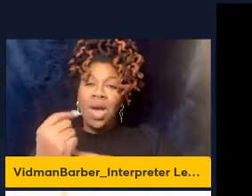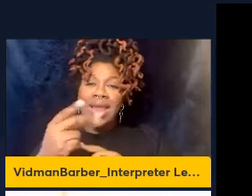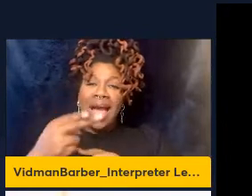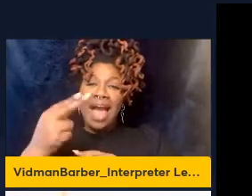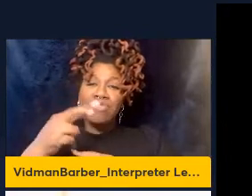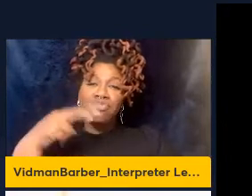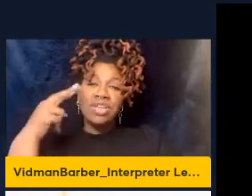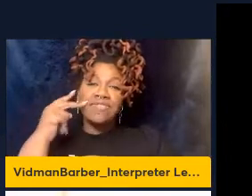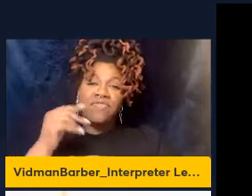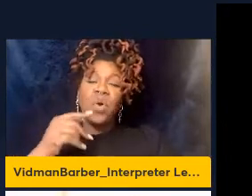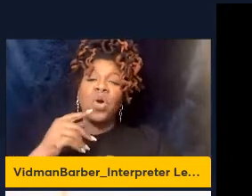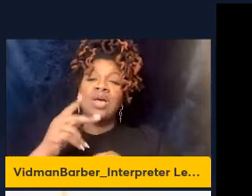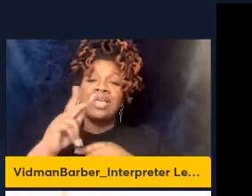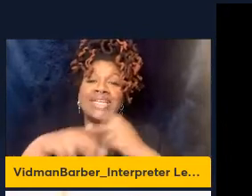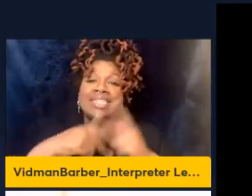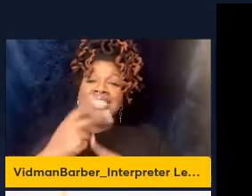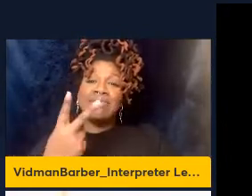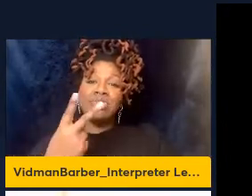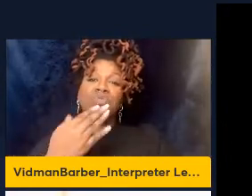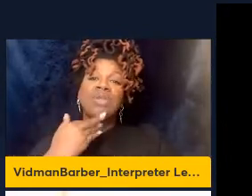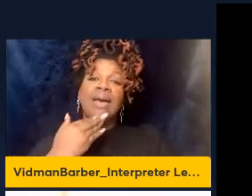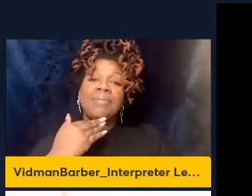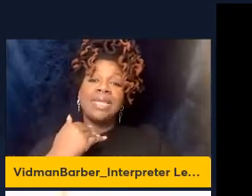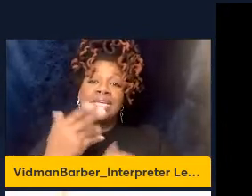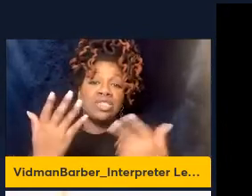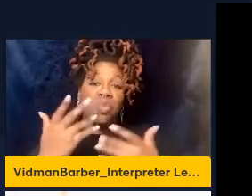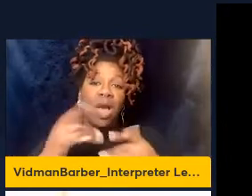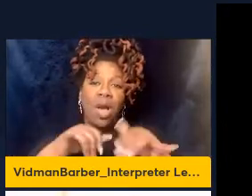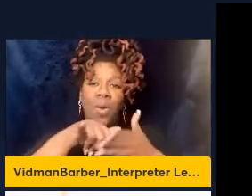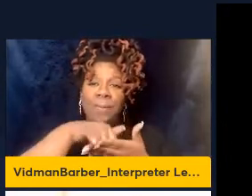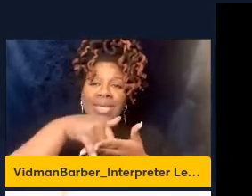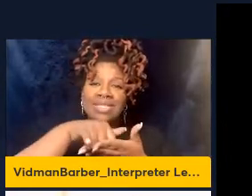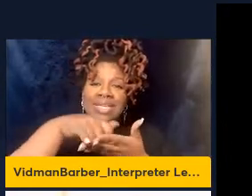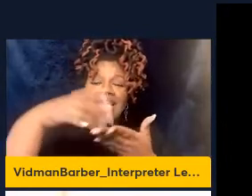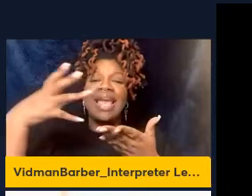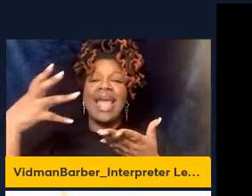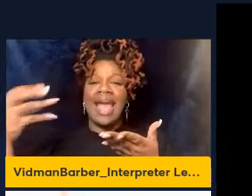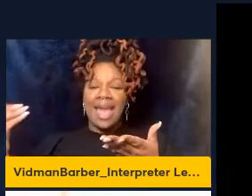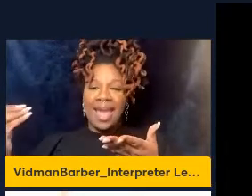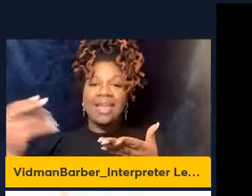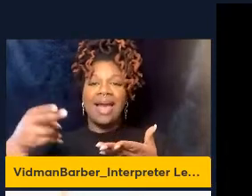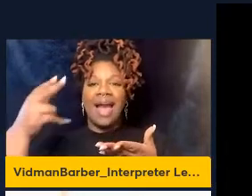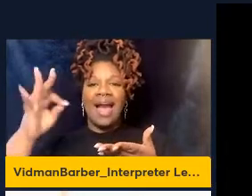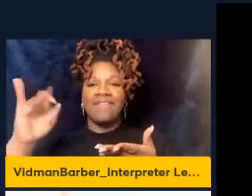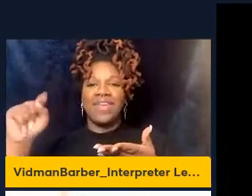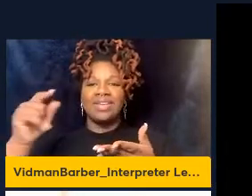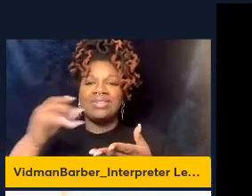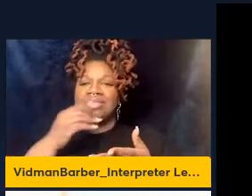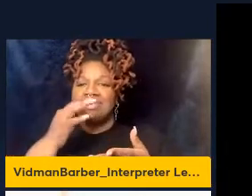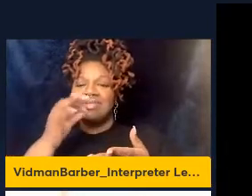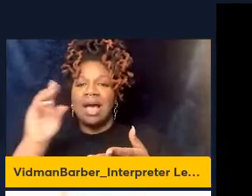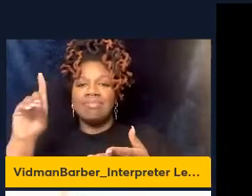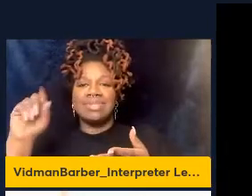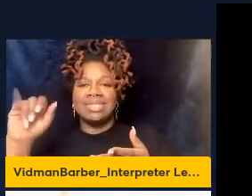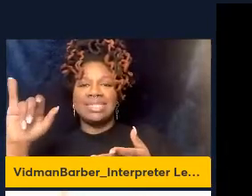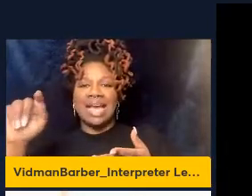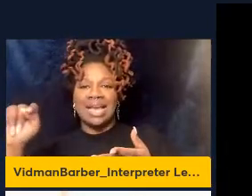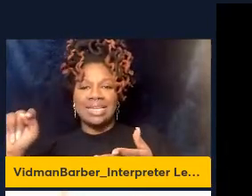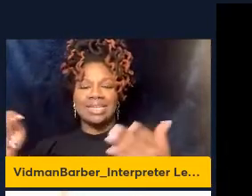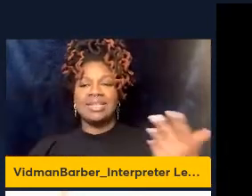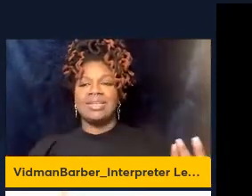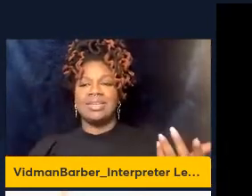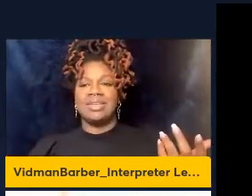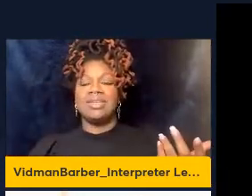diabetes is obesity, high-fat diet, which is why we use the high-fat diet mouse model, right? And I was like, well, how come